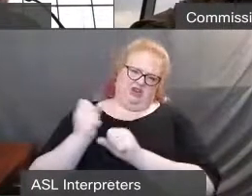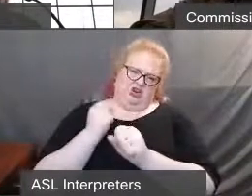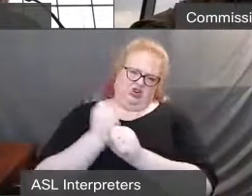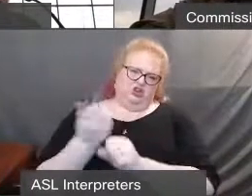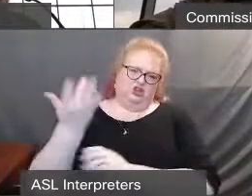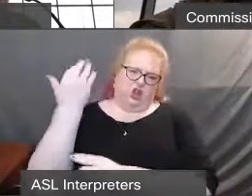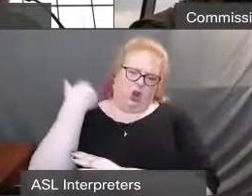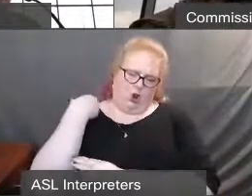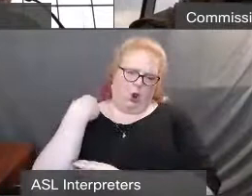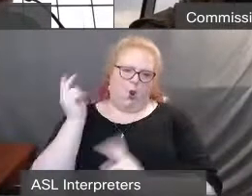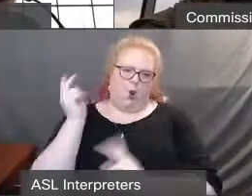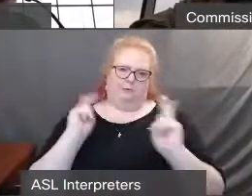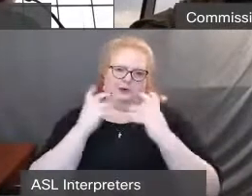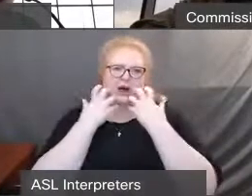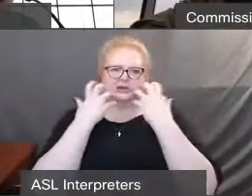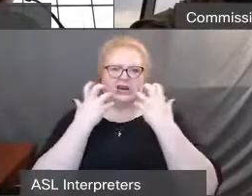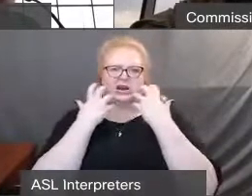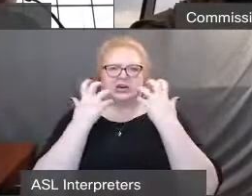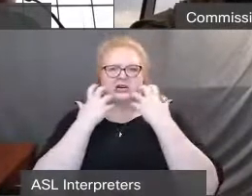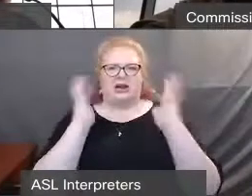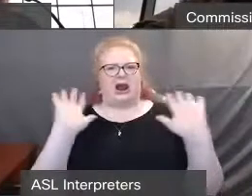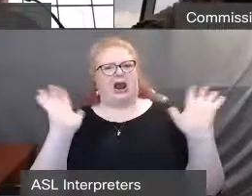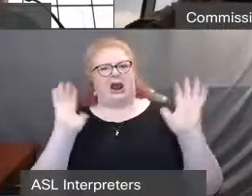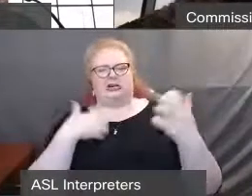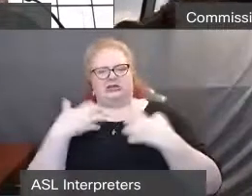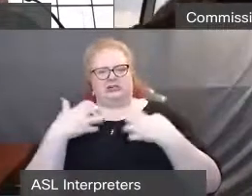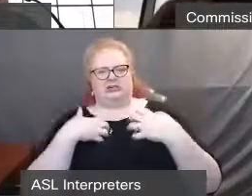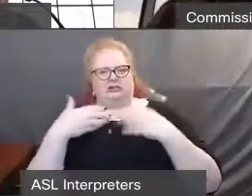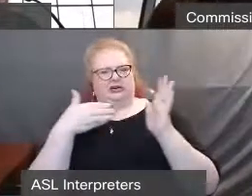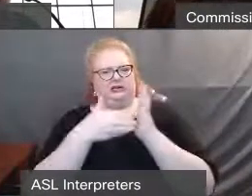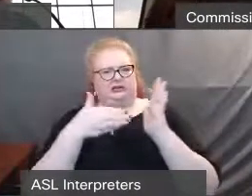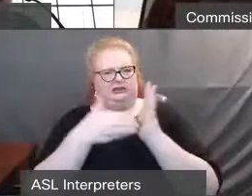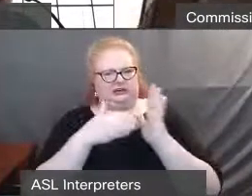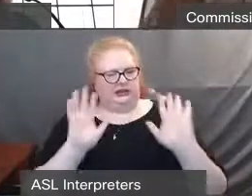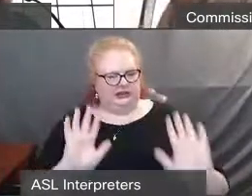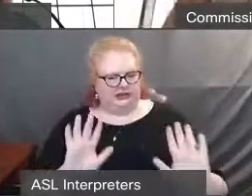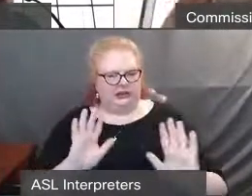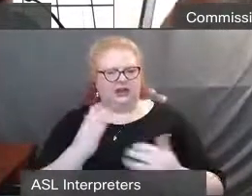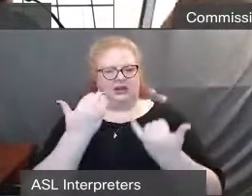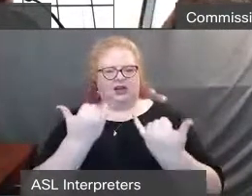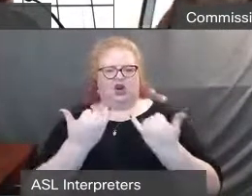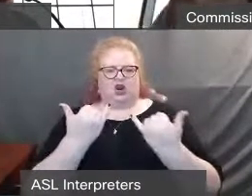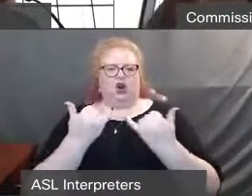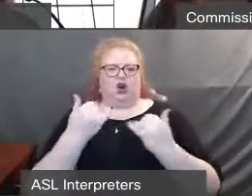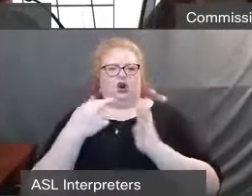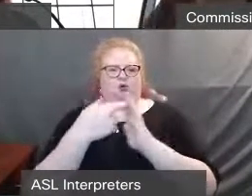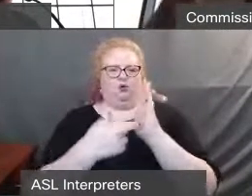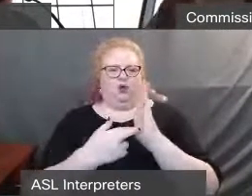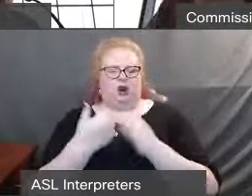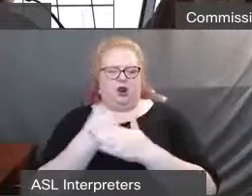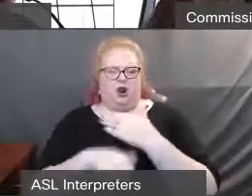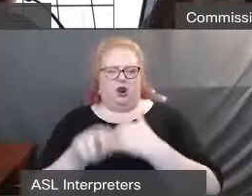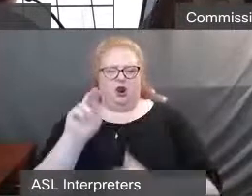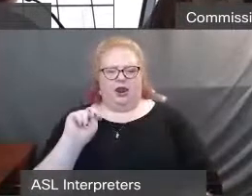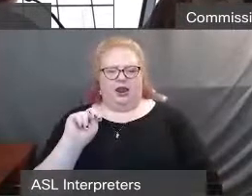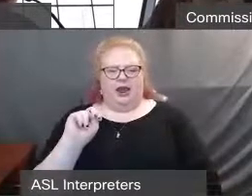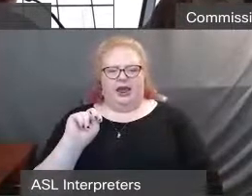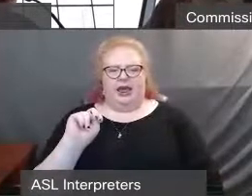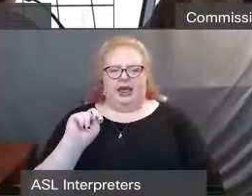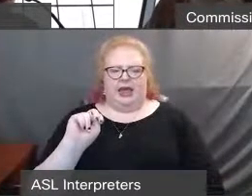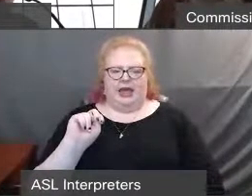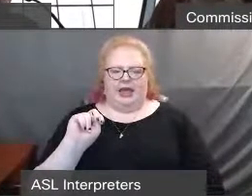actually coincided or even predated a little bit some of our current regulations under the NPDS stormwater